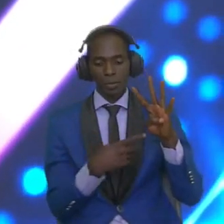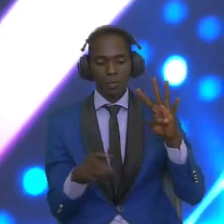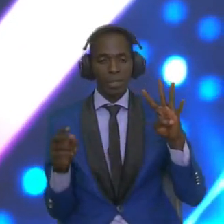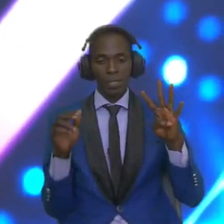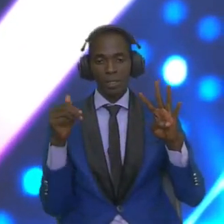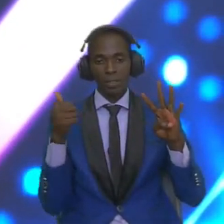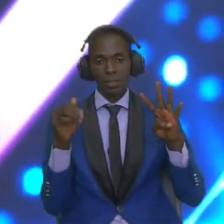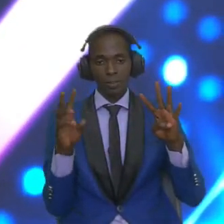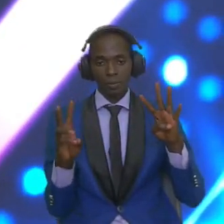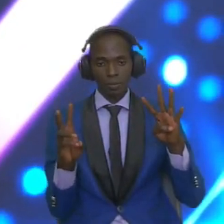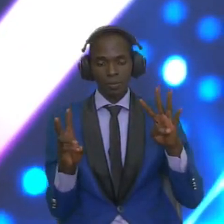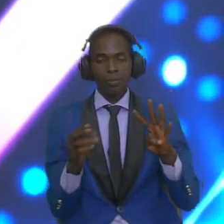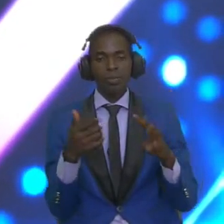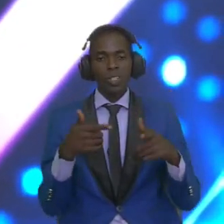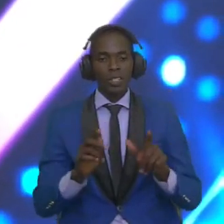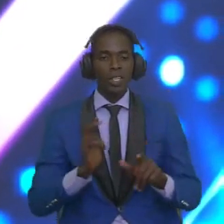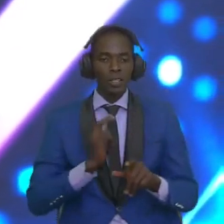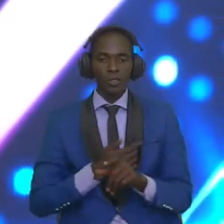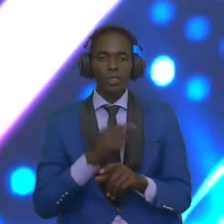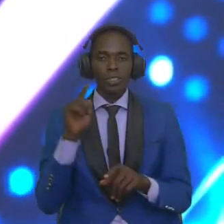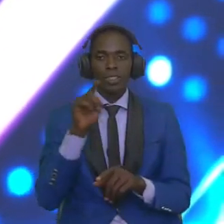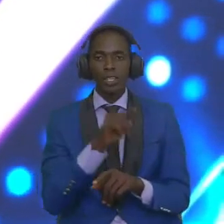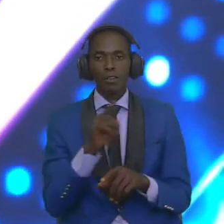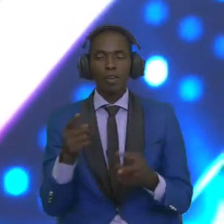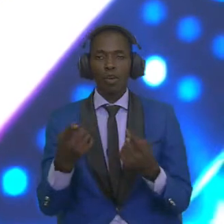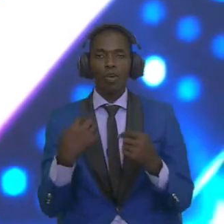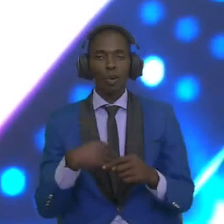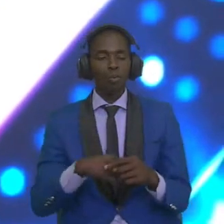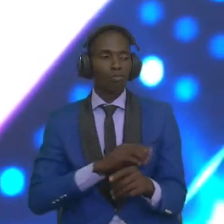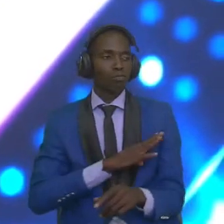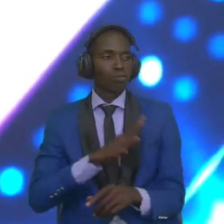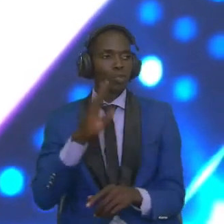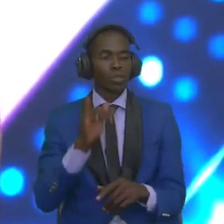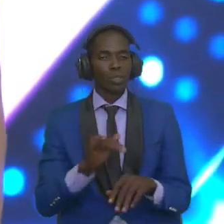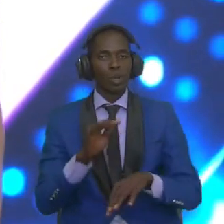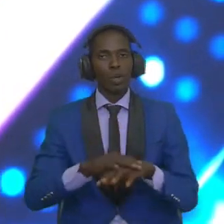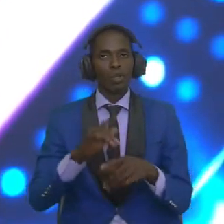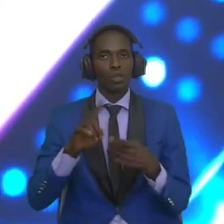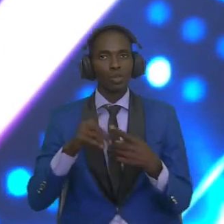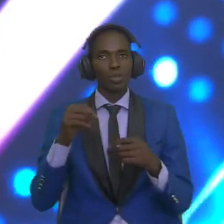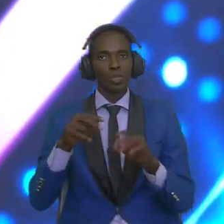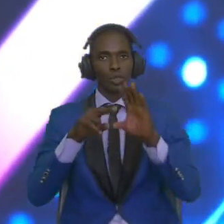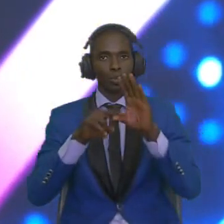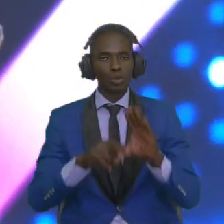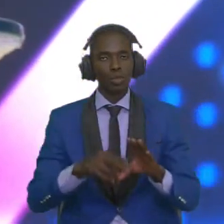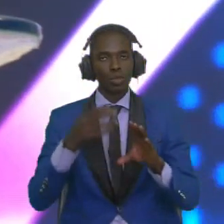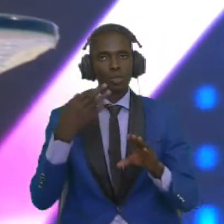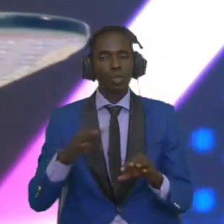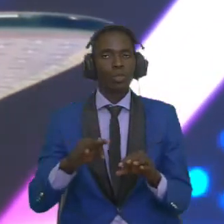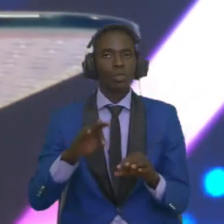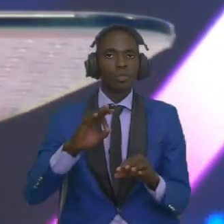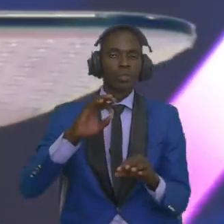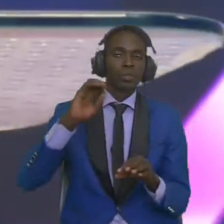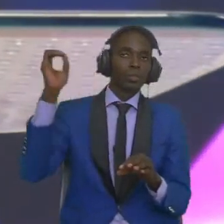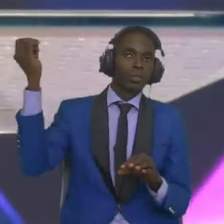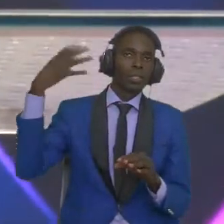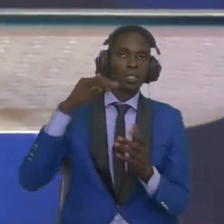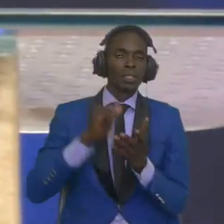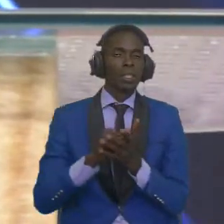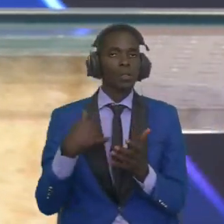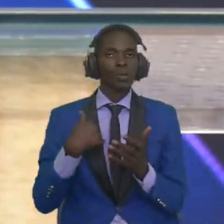us therefore come boldly unto the throne of grace, that we may obtain mercy